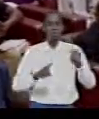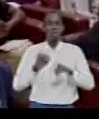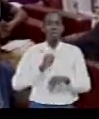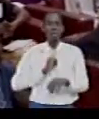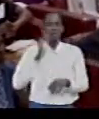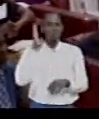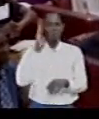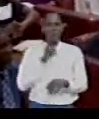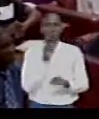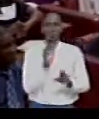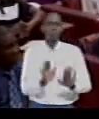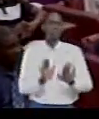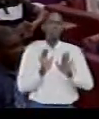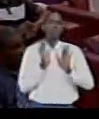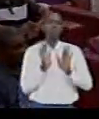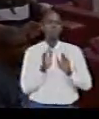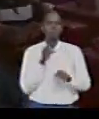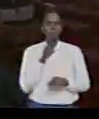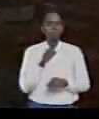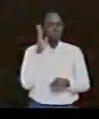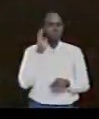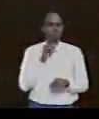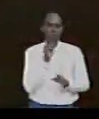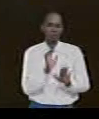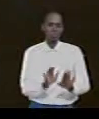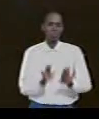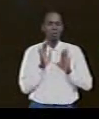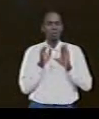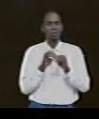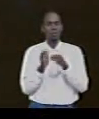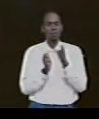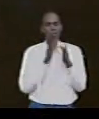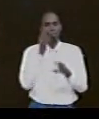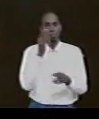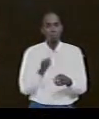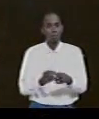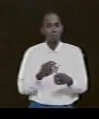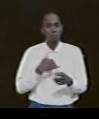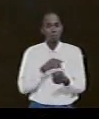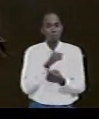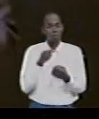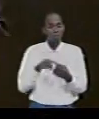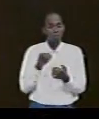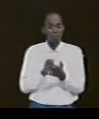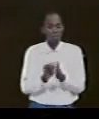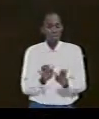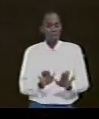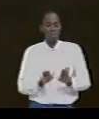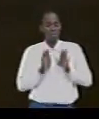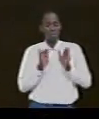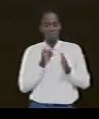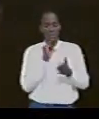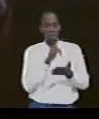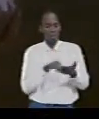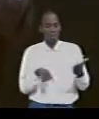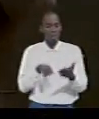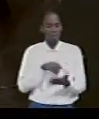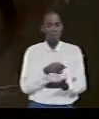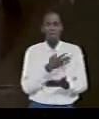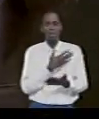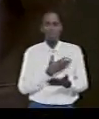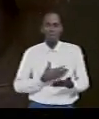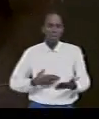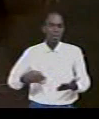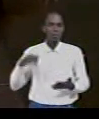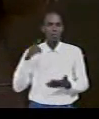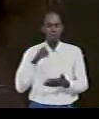fear. You will not fear in Jesus' name. And when that fear is cancelled, and you live in the Word of God,